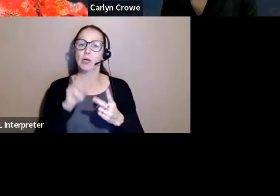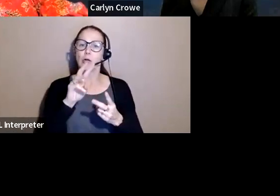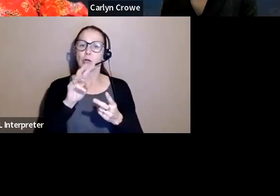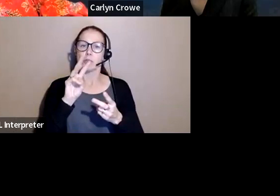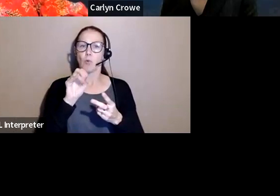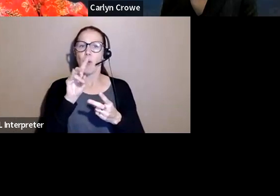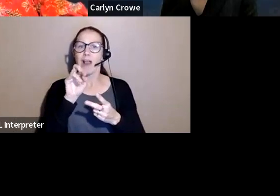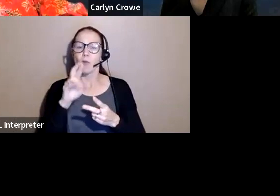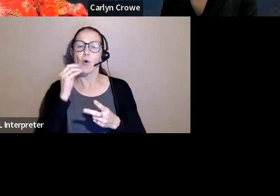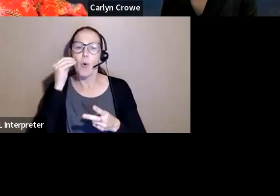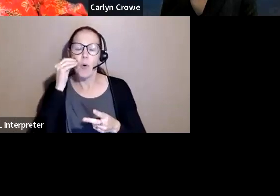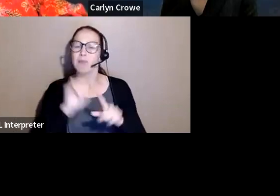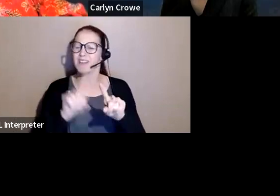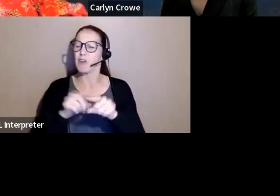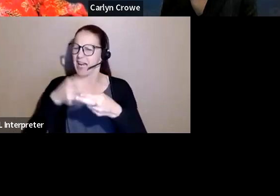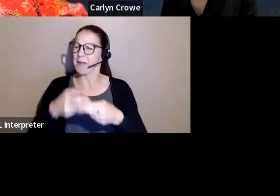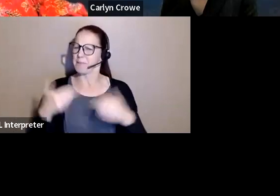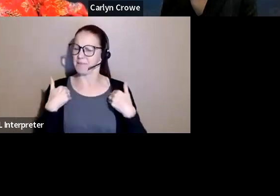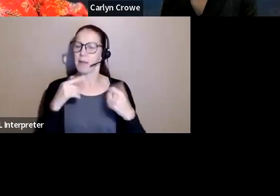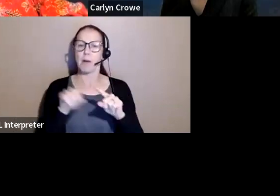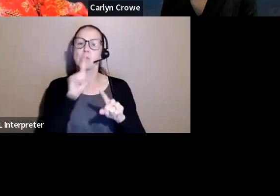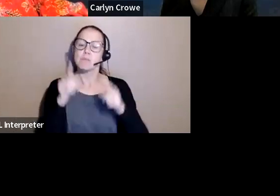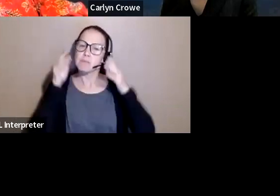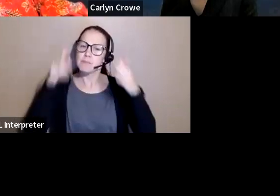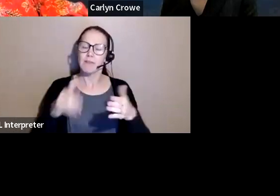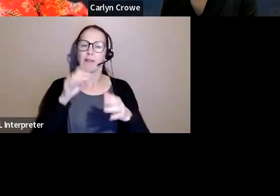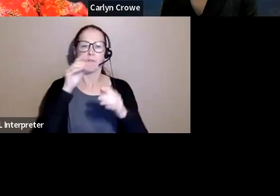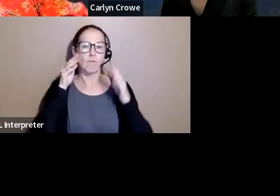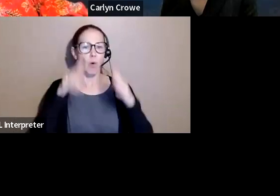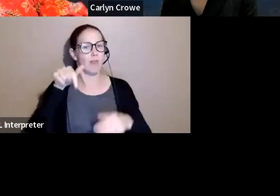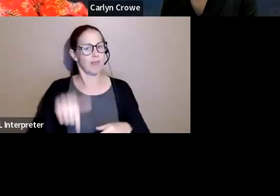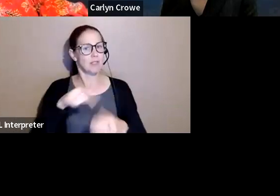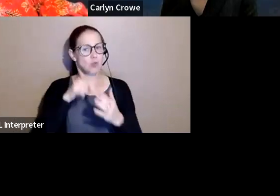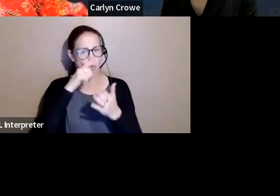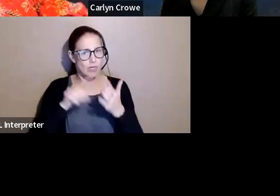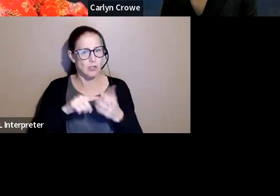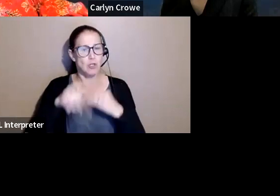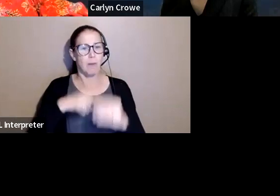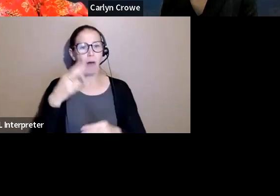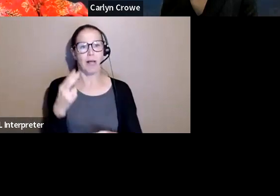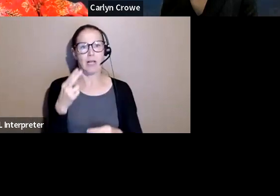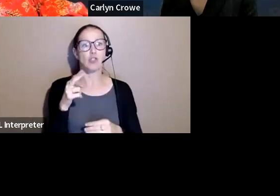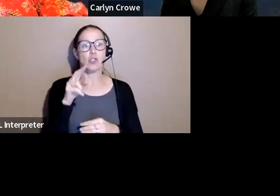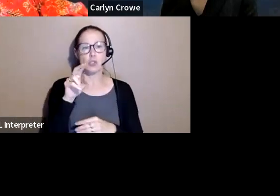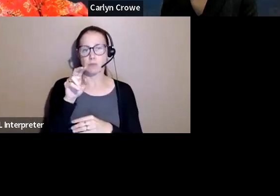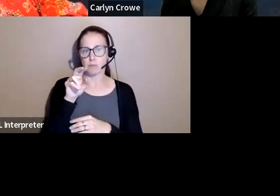different names, but we are very specifically focused in this research project about the HCBS 24-hour